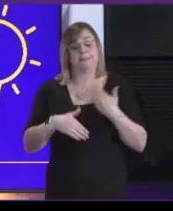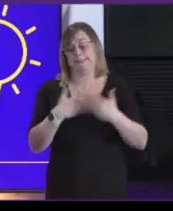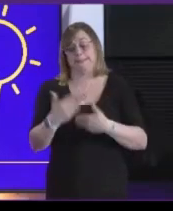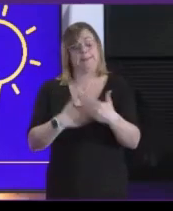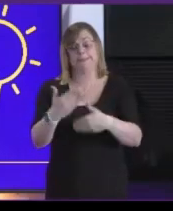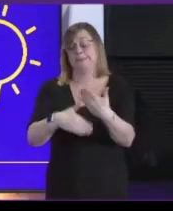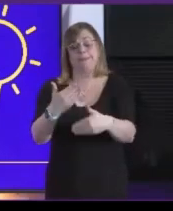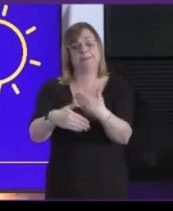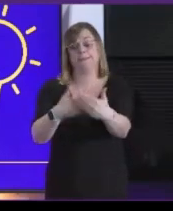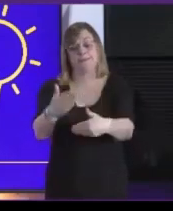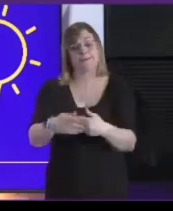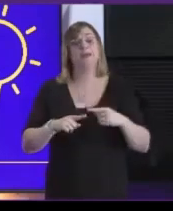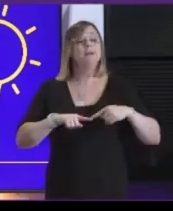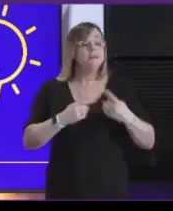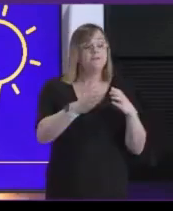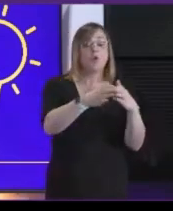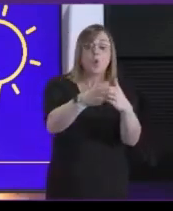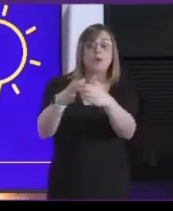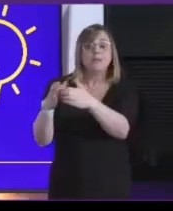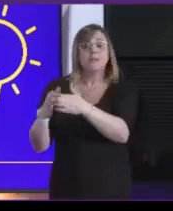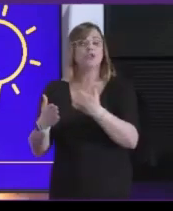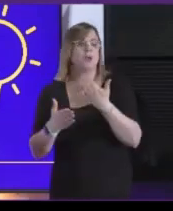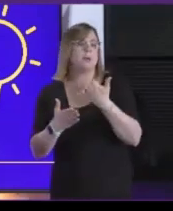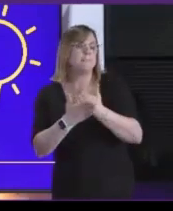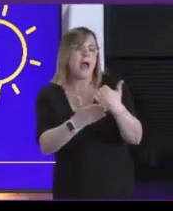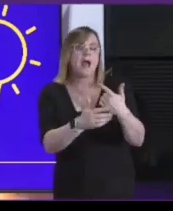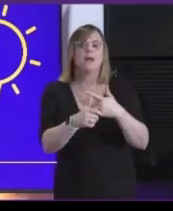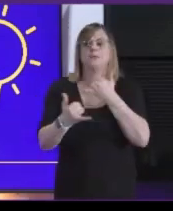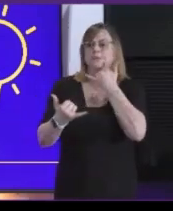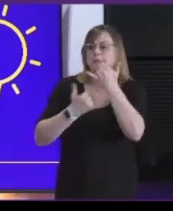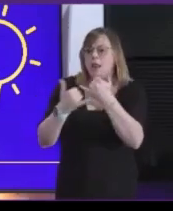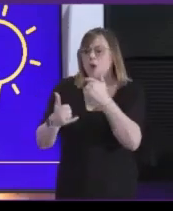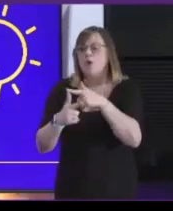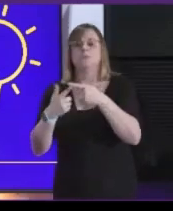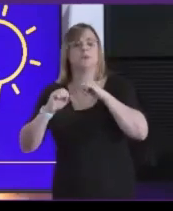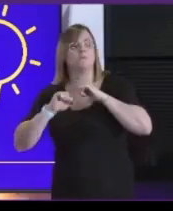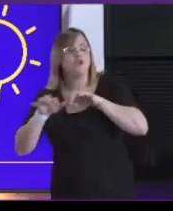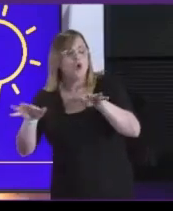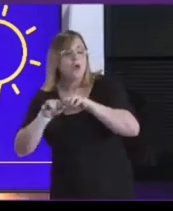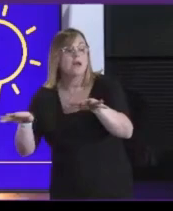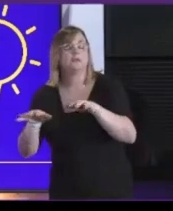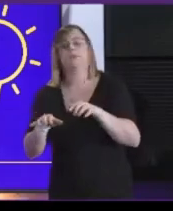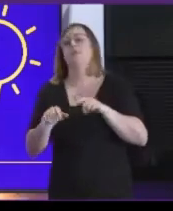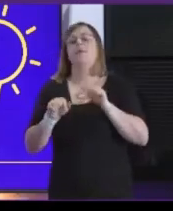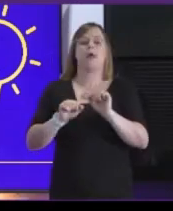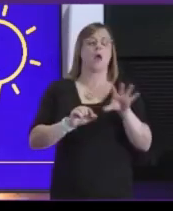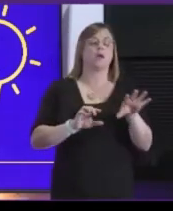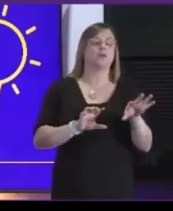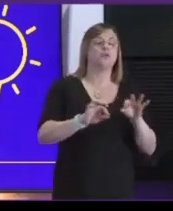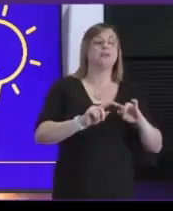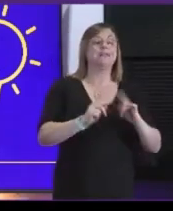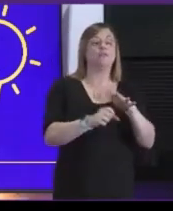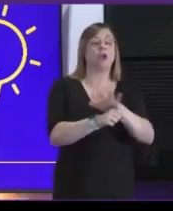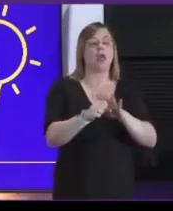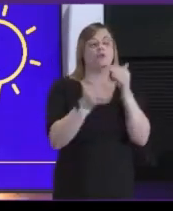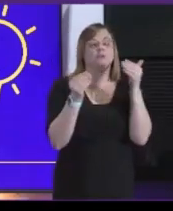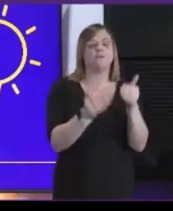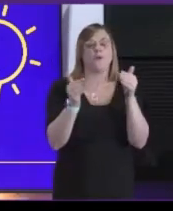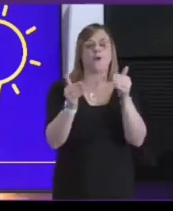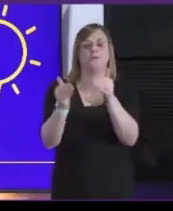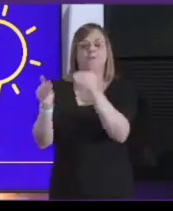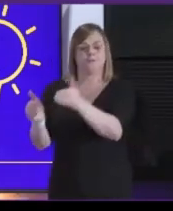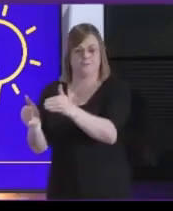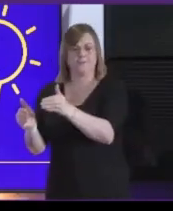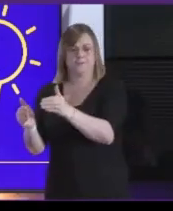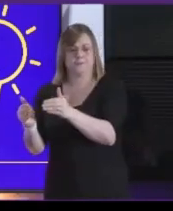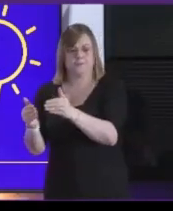And different organizations, banks, telecoms, broadcasters are picking different areas maybe to focus on in